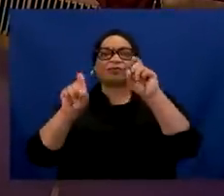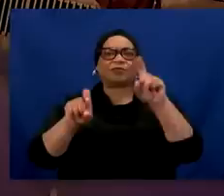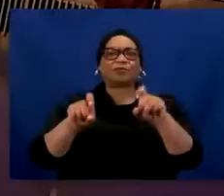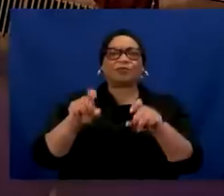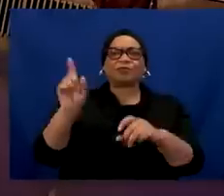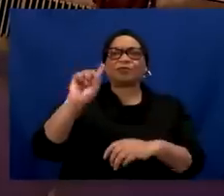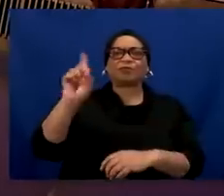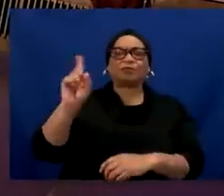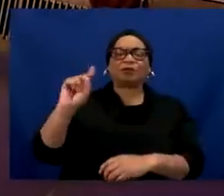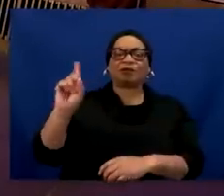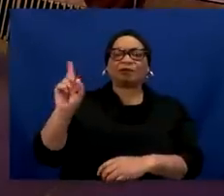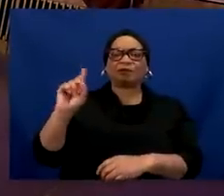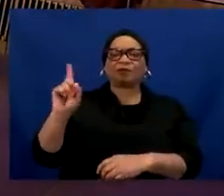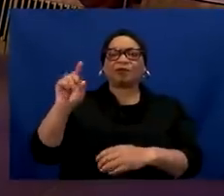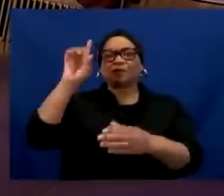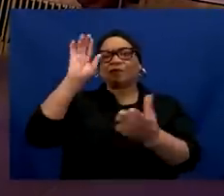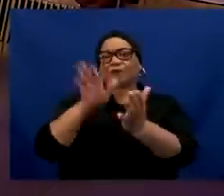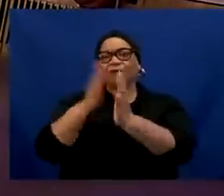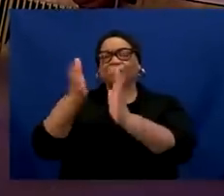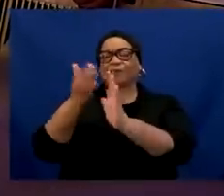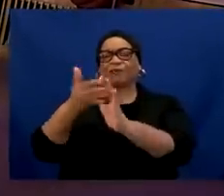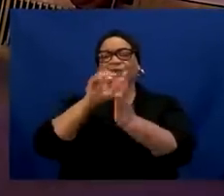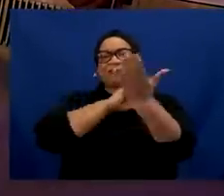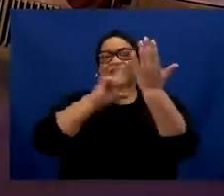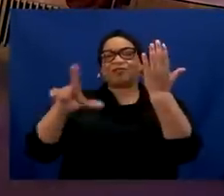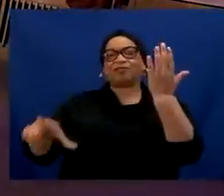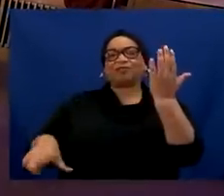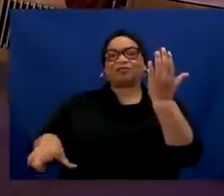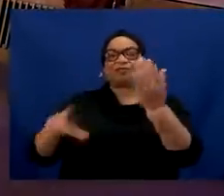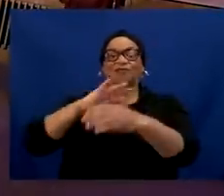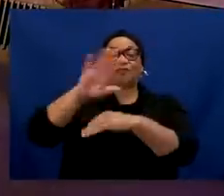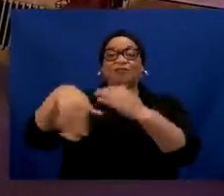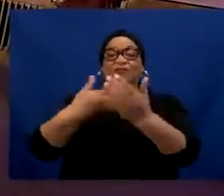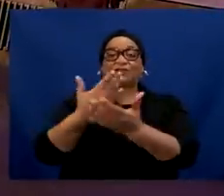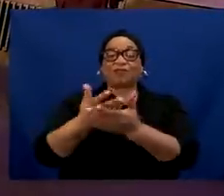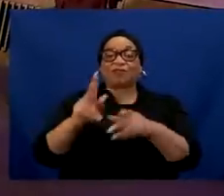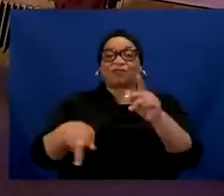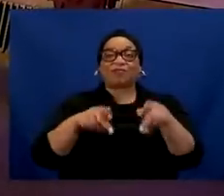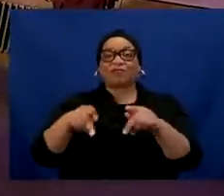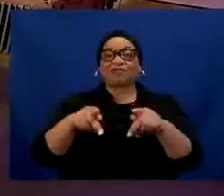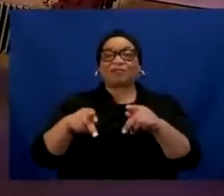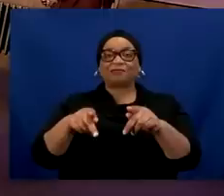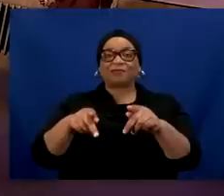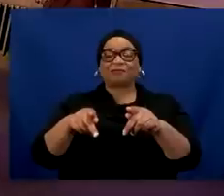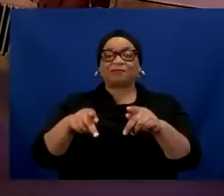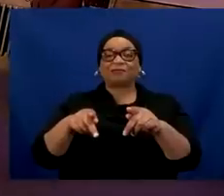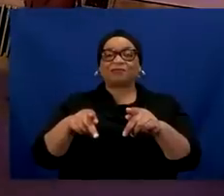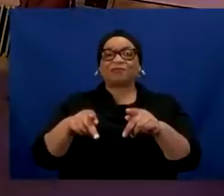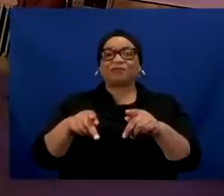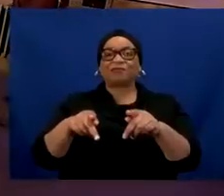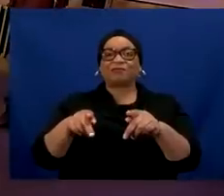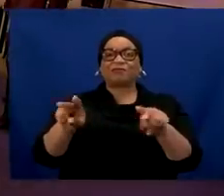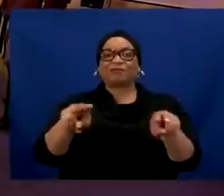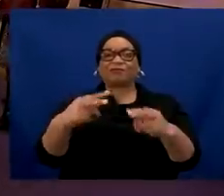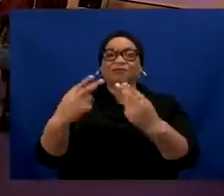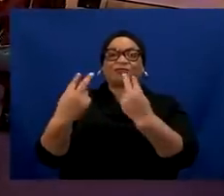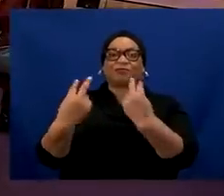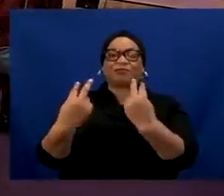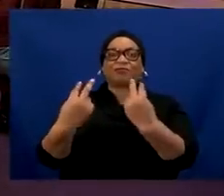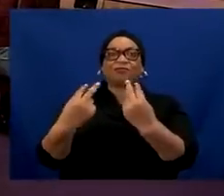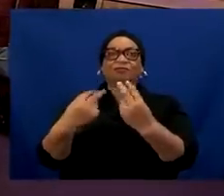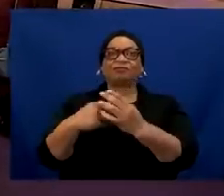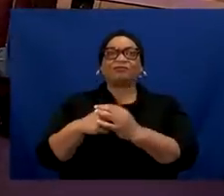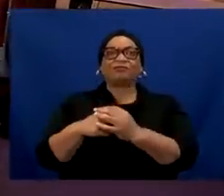The Lord. Praise the Lord. To all of these precious people, I'm going to ask you to look this way, please. Look this way. Will you turn this